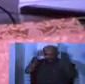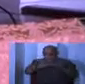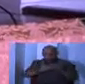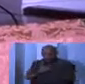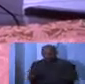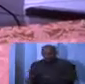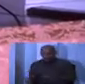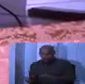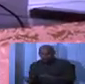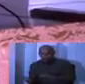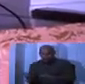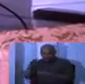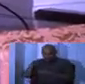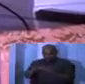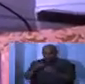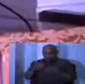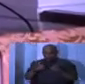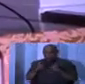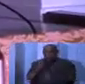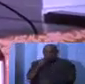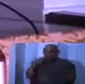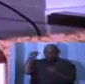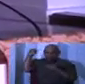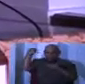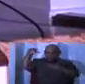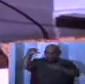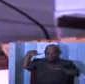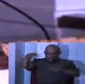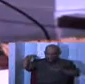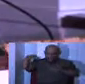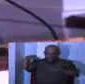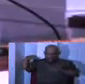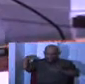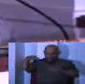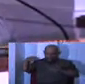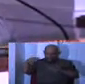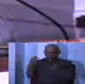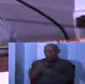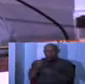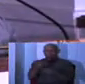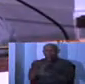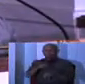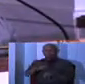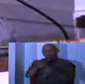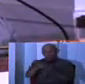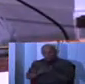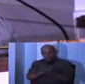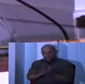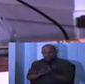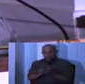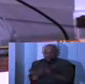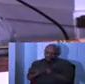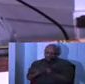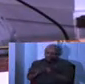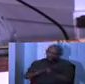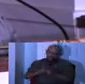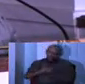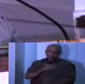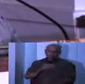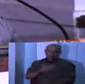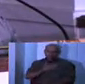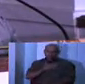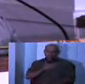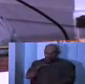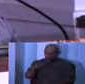death, upon them hath the light shined. Thou hast multiplied the nation. Thou hast increased their joy.